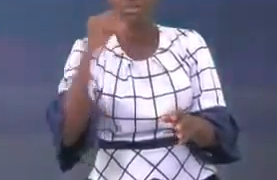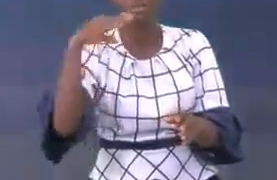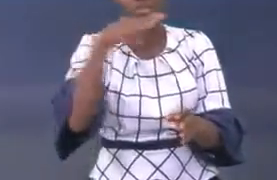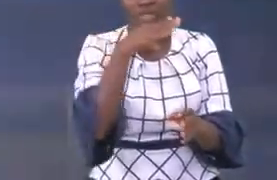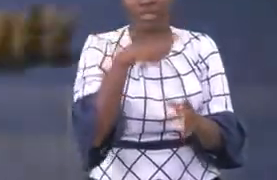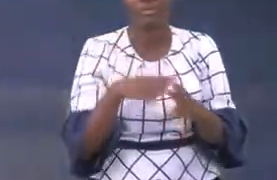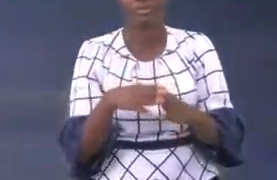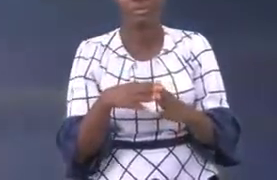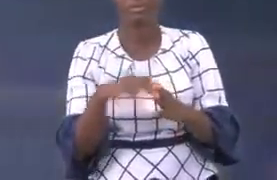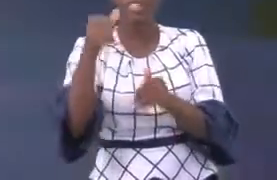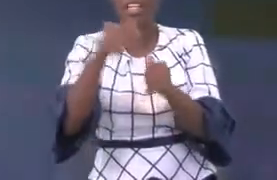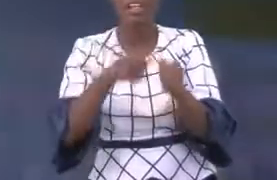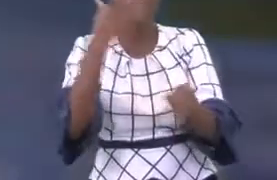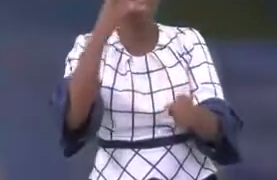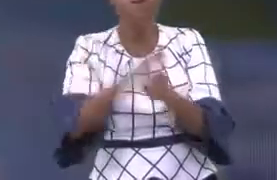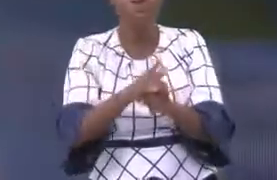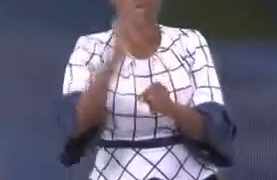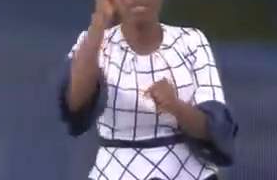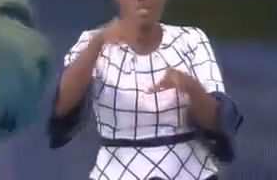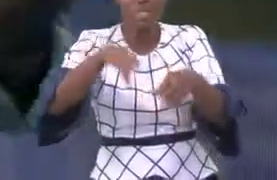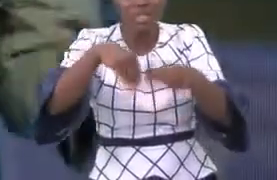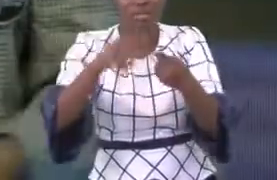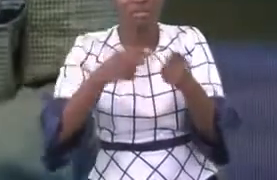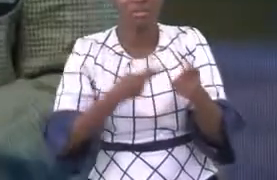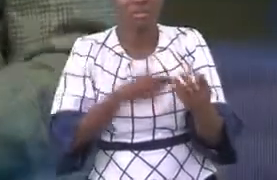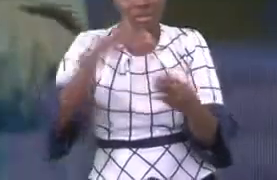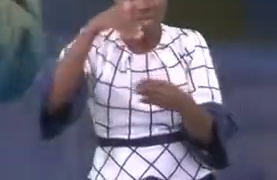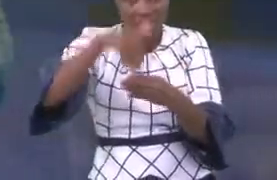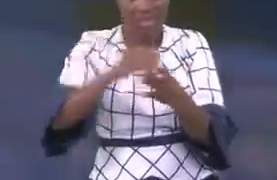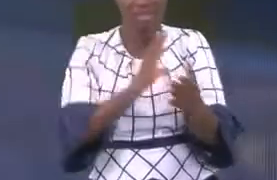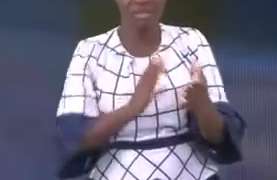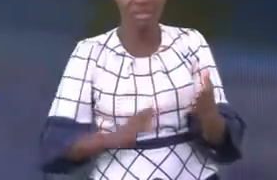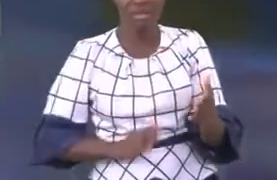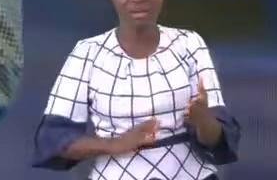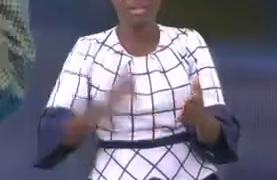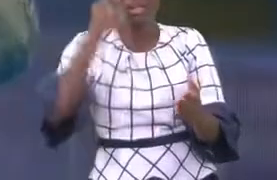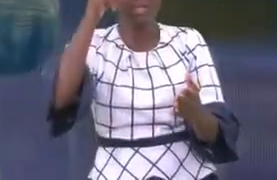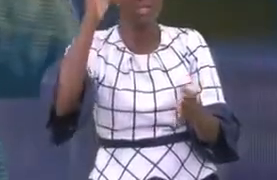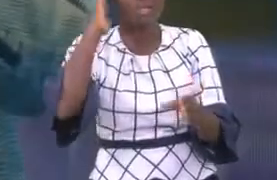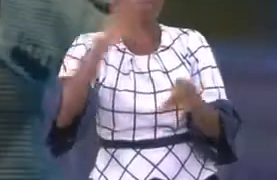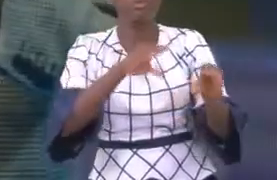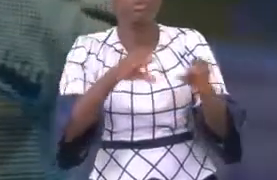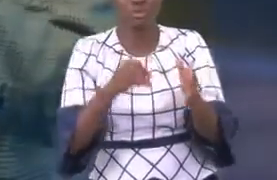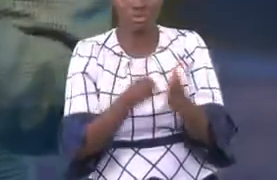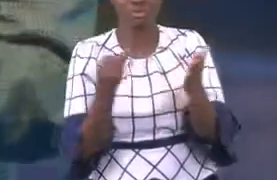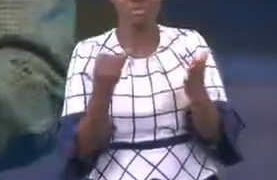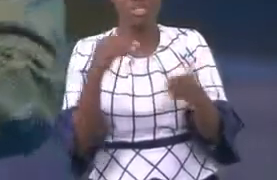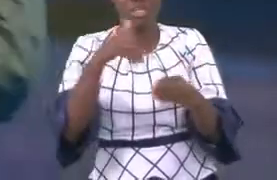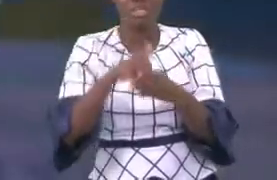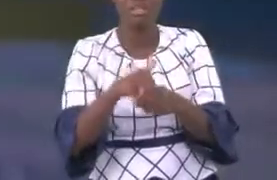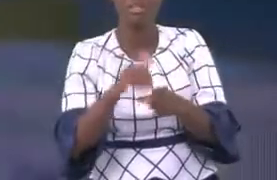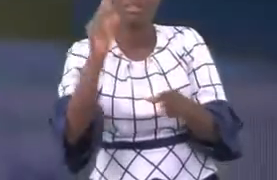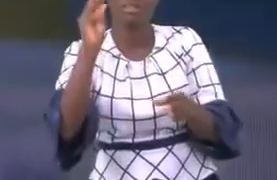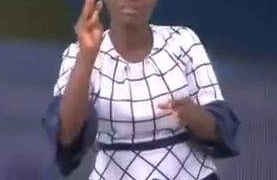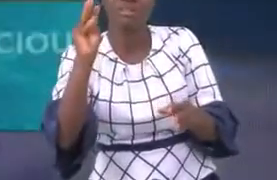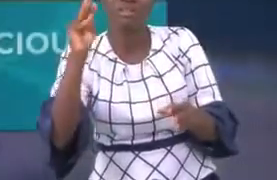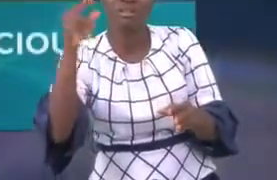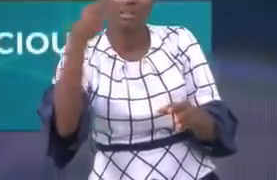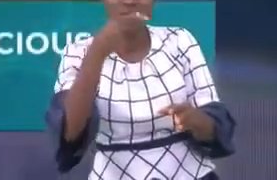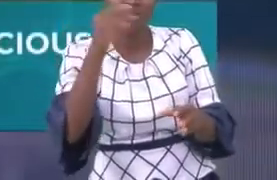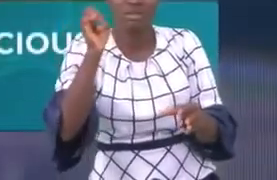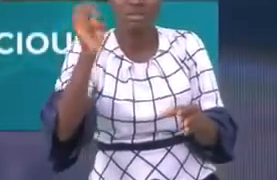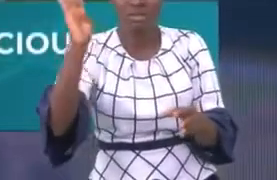is going to fulfill. In Hebrews chapter 6, verse 17, it says, wherein God willing